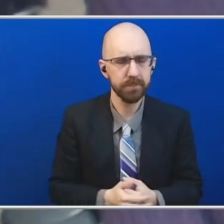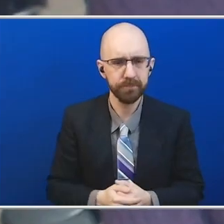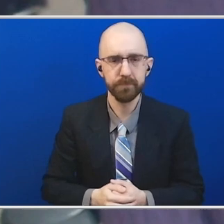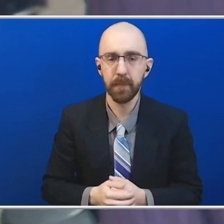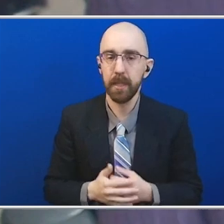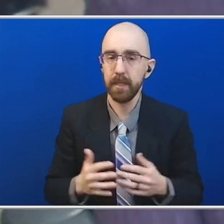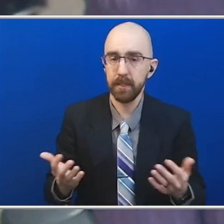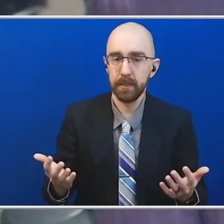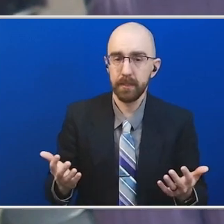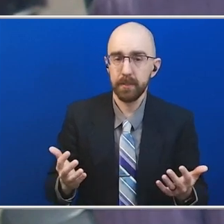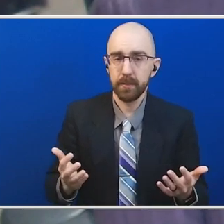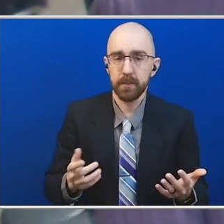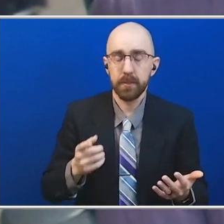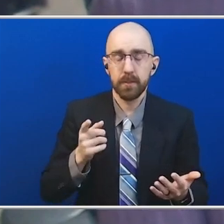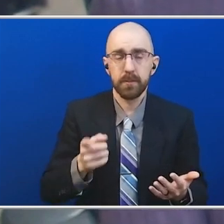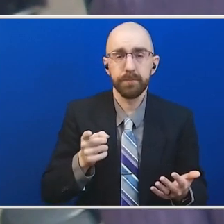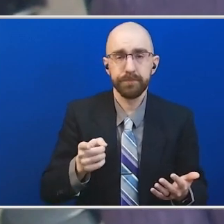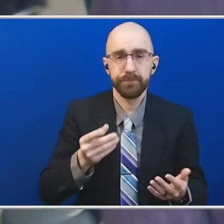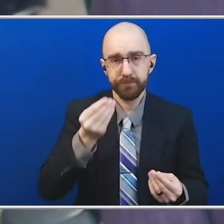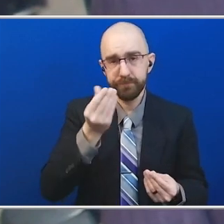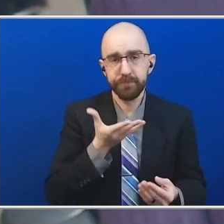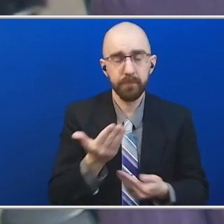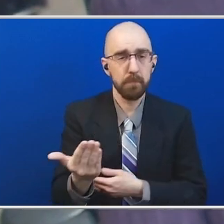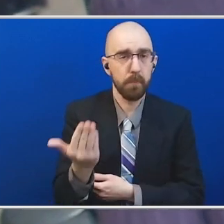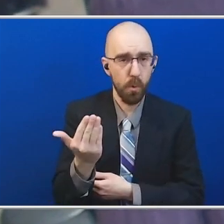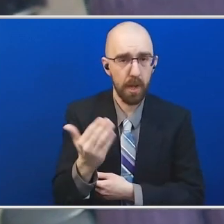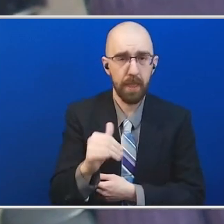He would tell me in the morning that